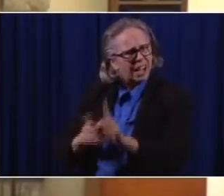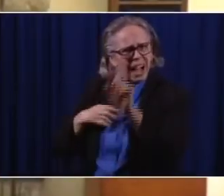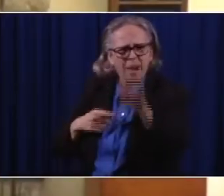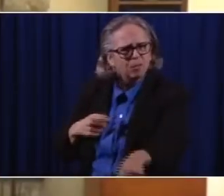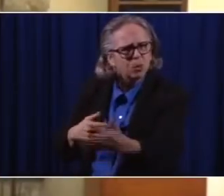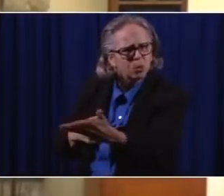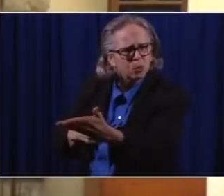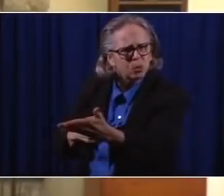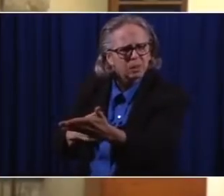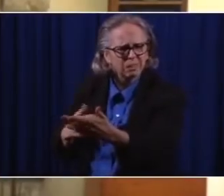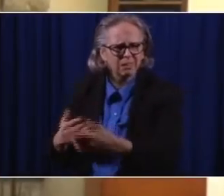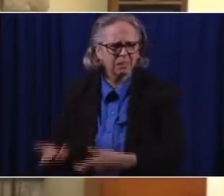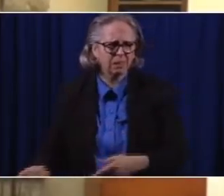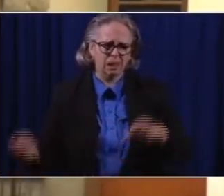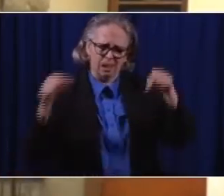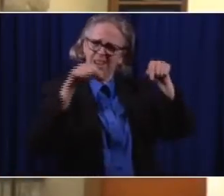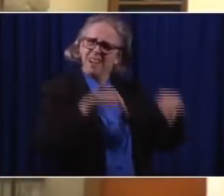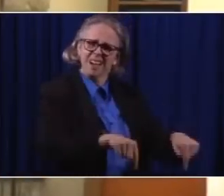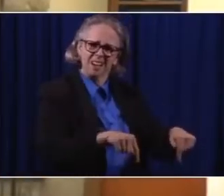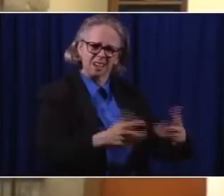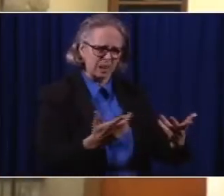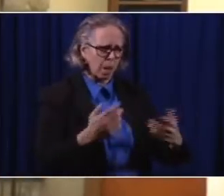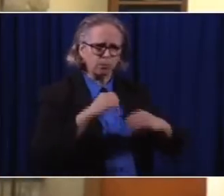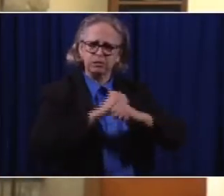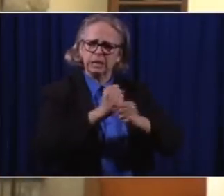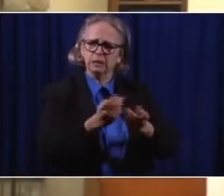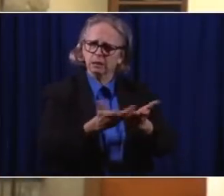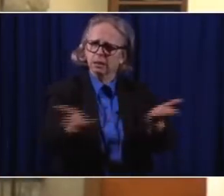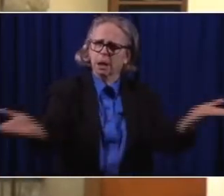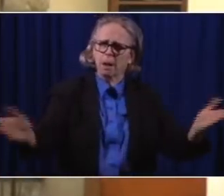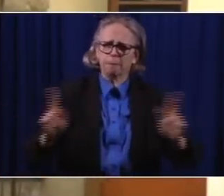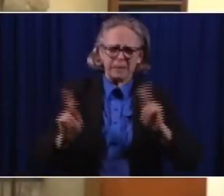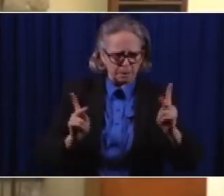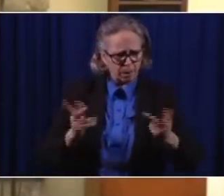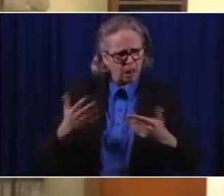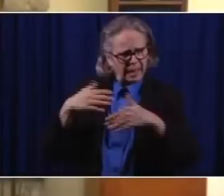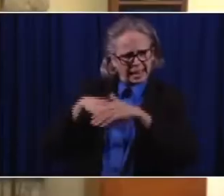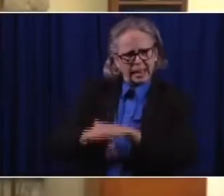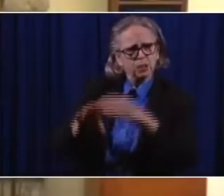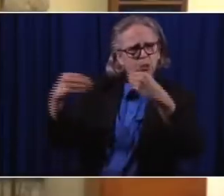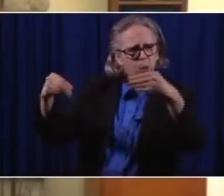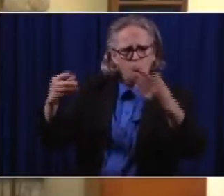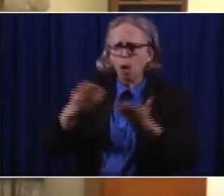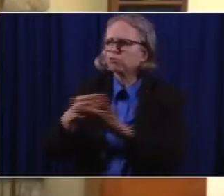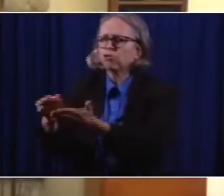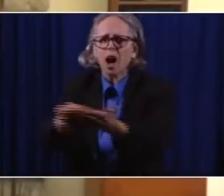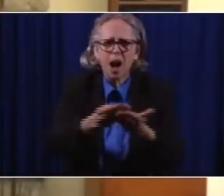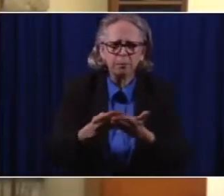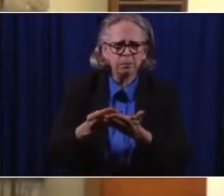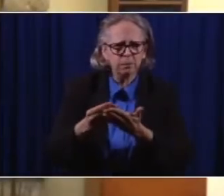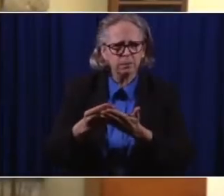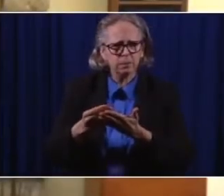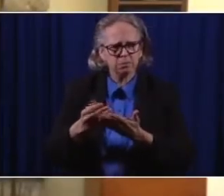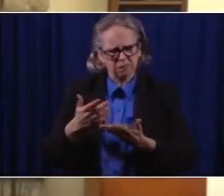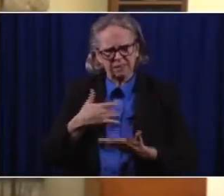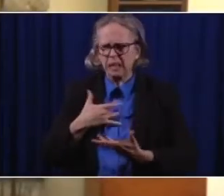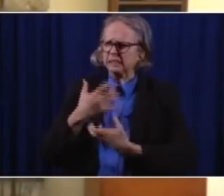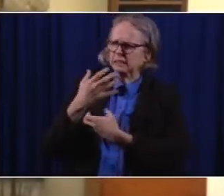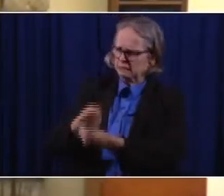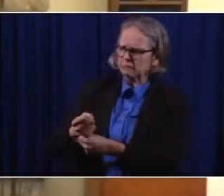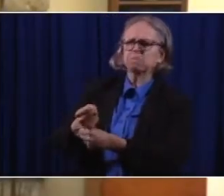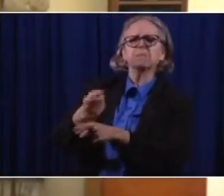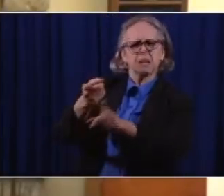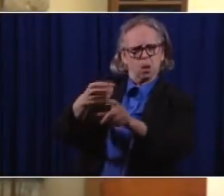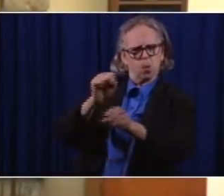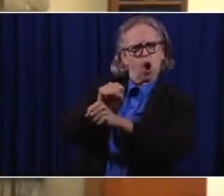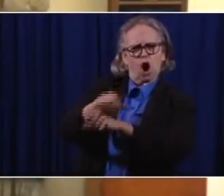what store they walk into, people there are going to be wearing masks. That's very, very, very important. We